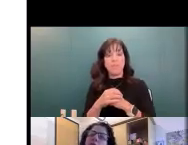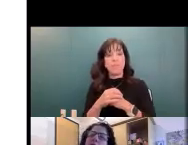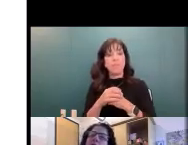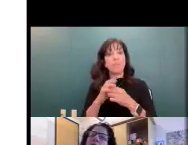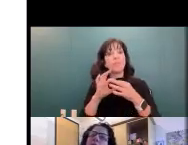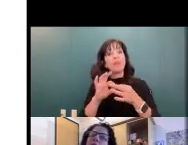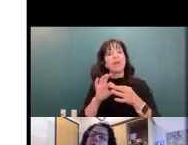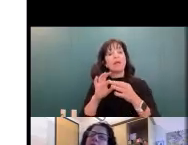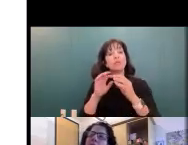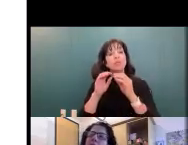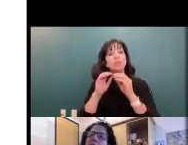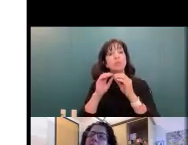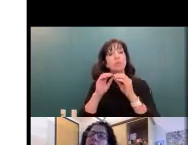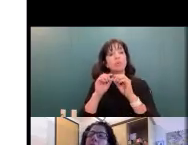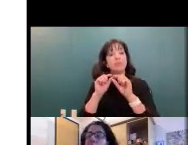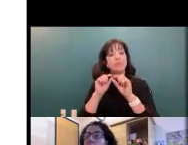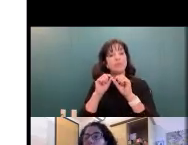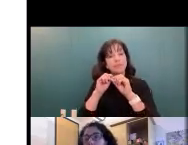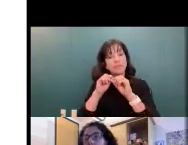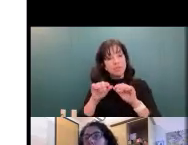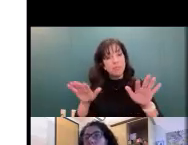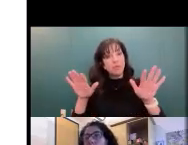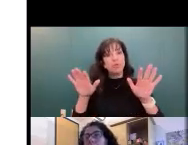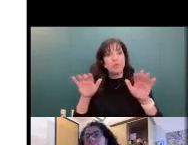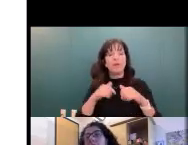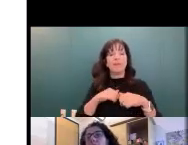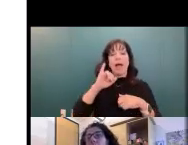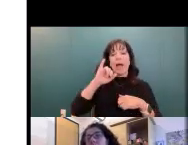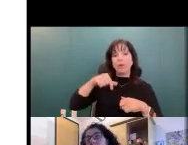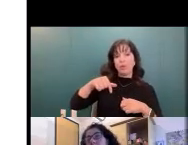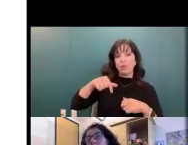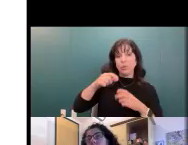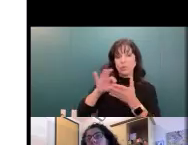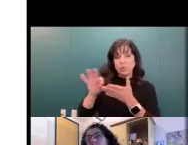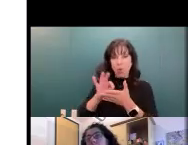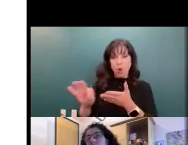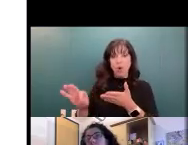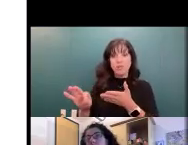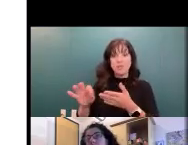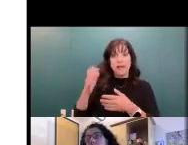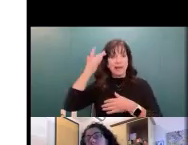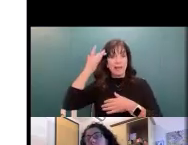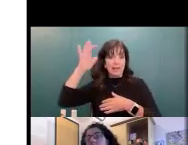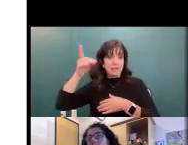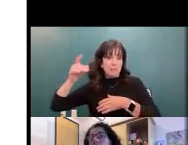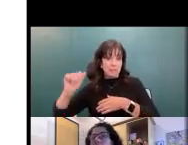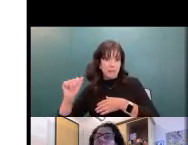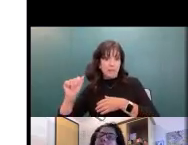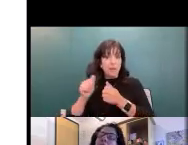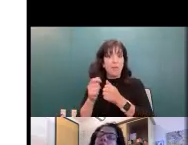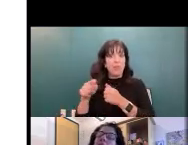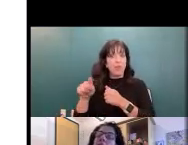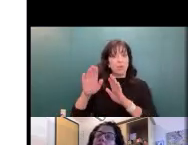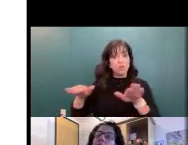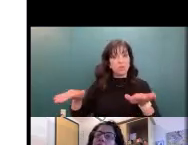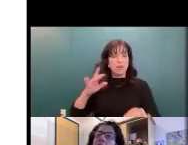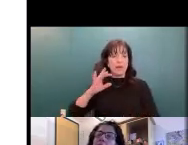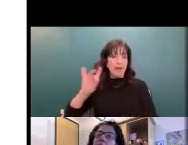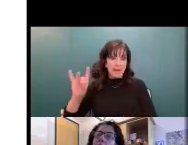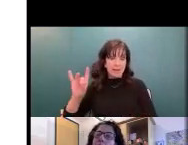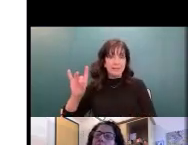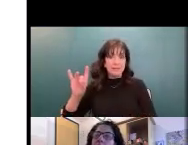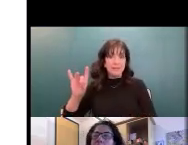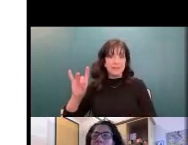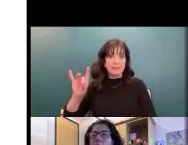the distribution of IQ scores and intellectual disability among children aged 8 within